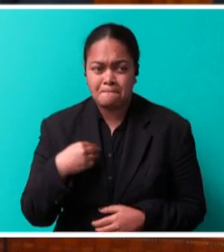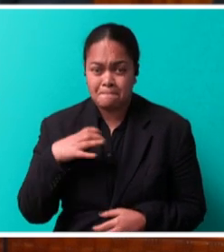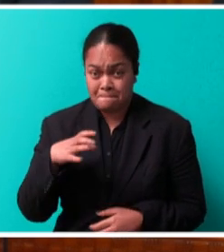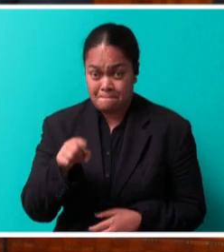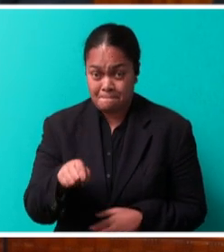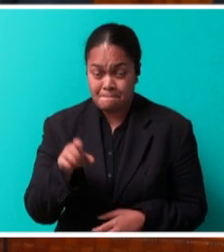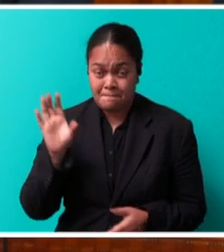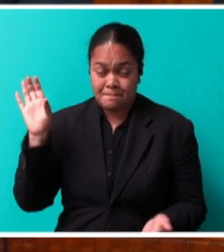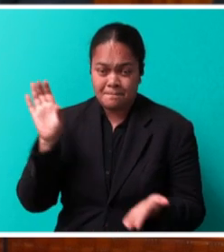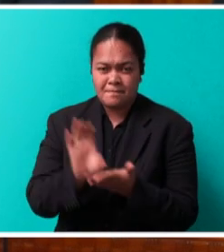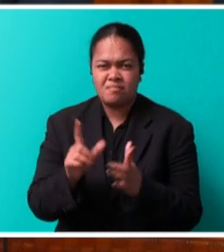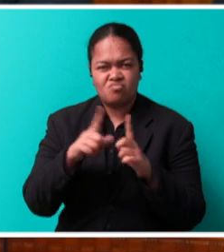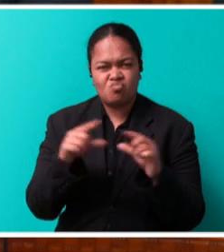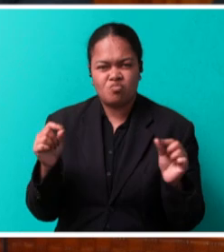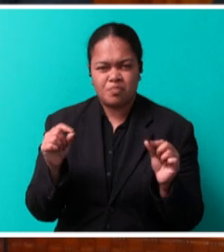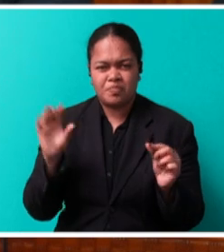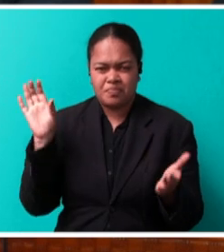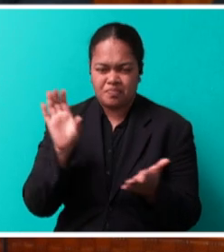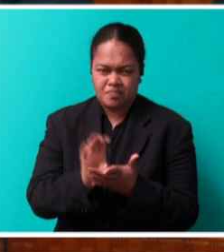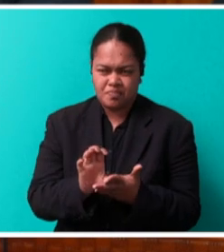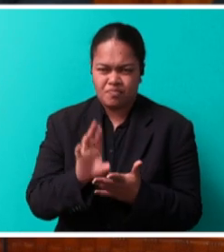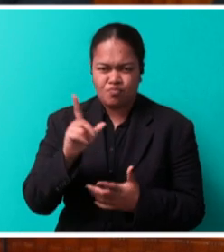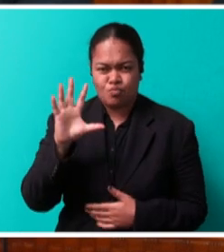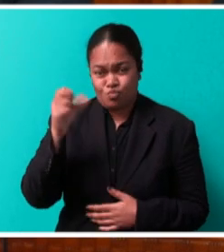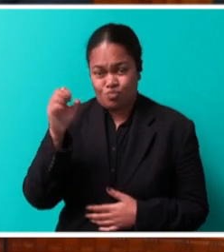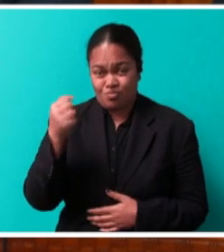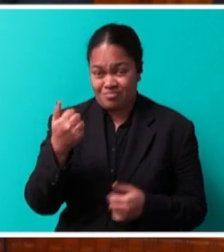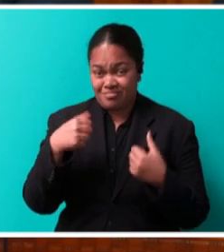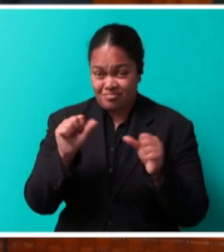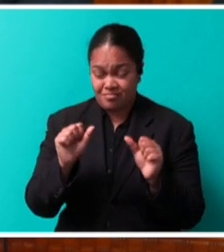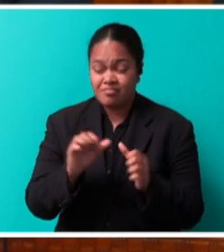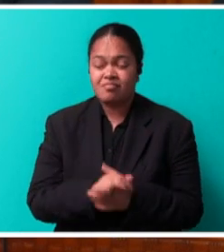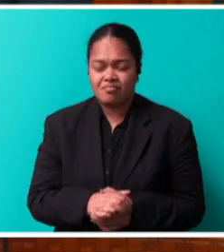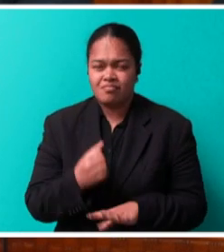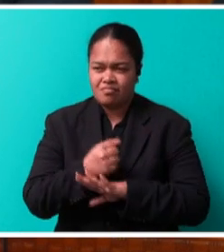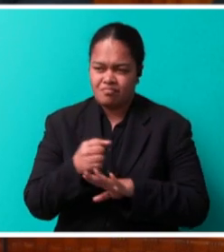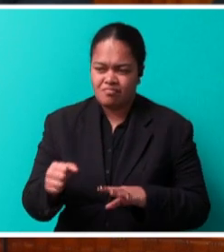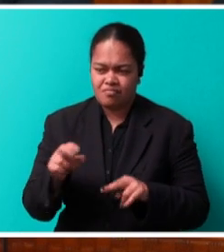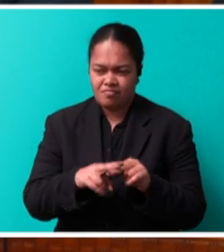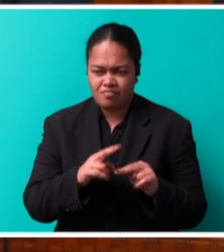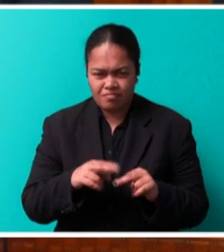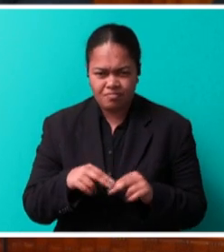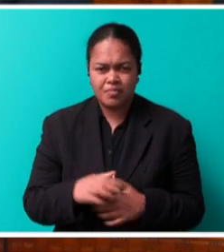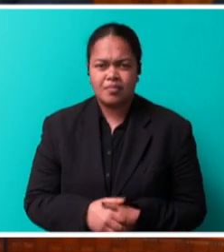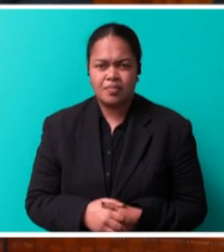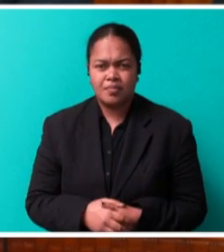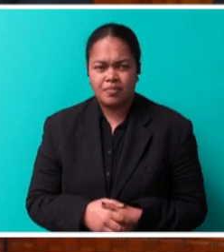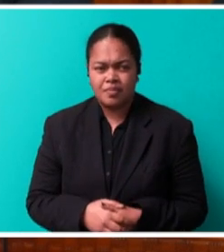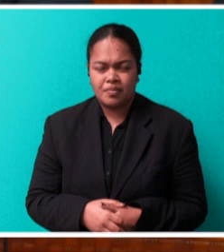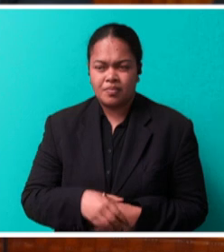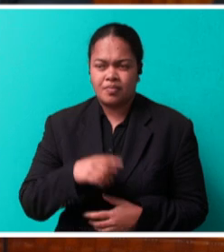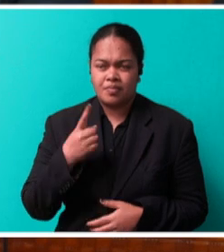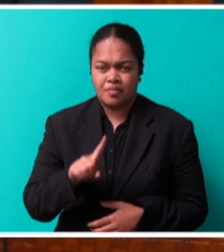the Japan Fund for Prosperous and Resilient Asia and the Pacific in partnership with the Government of Fiji. The project involves the expansion and upgrading